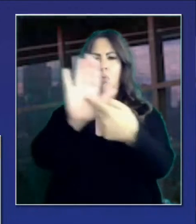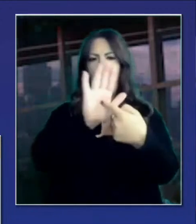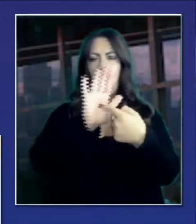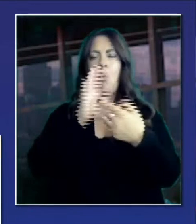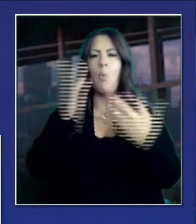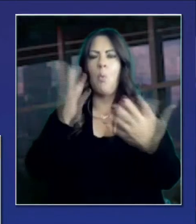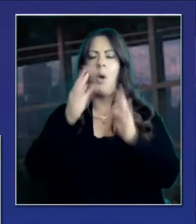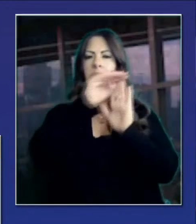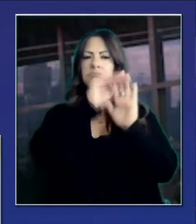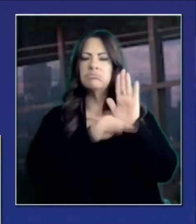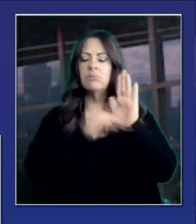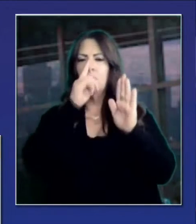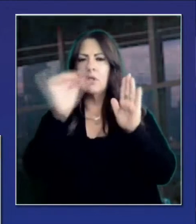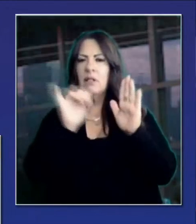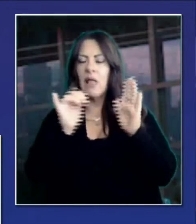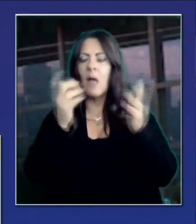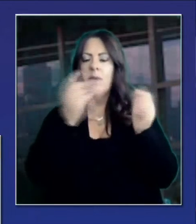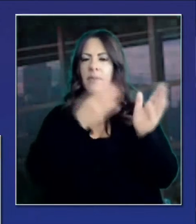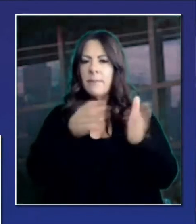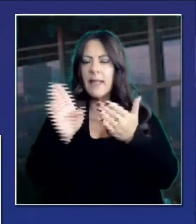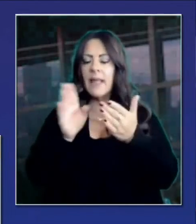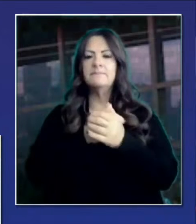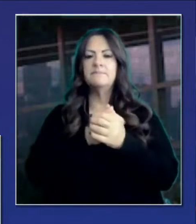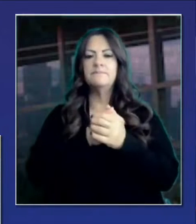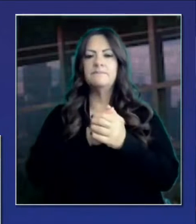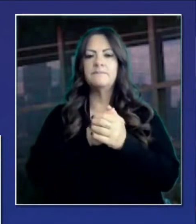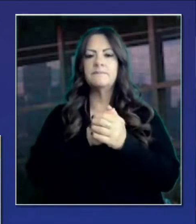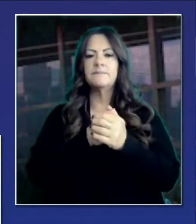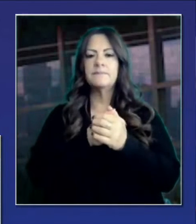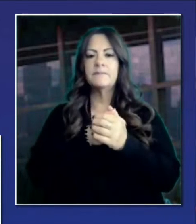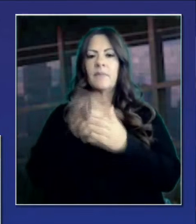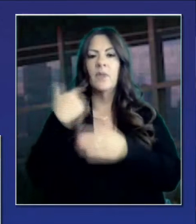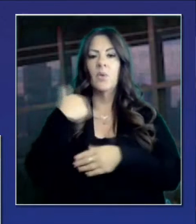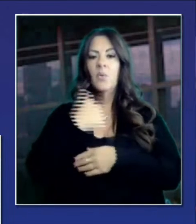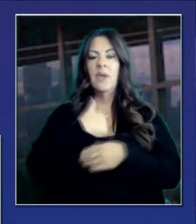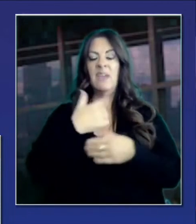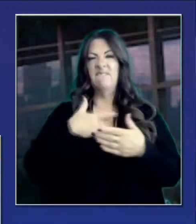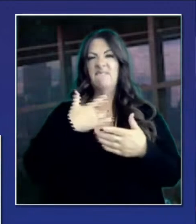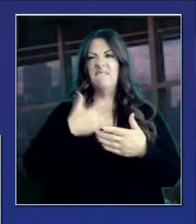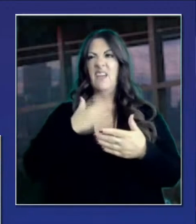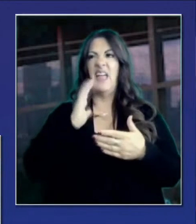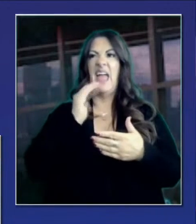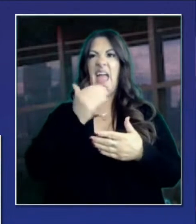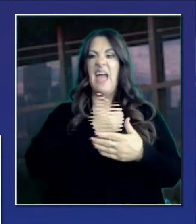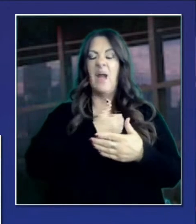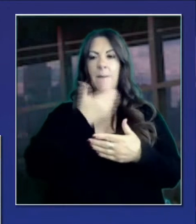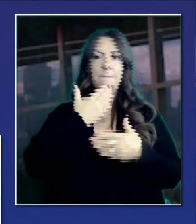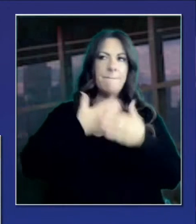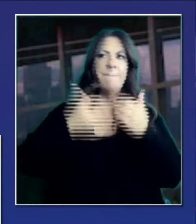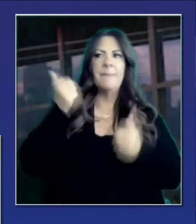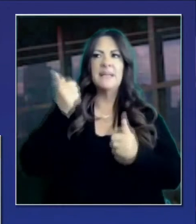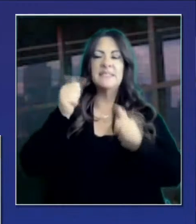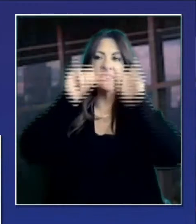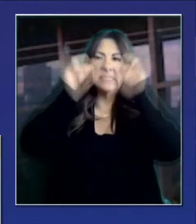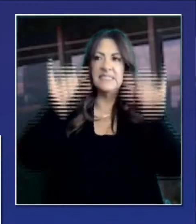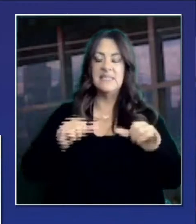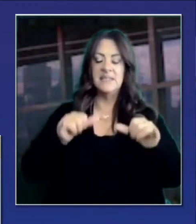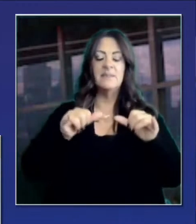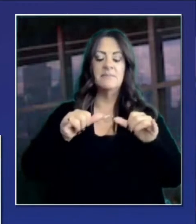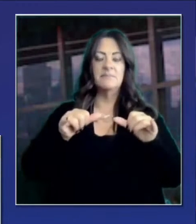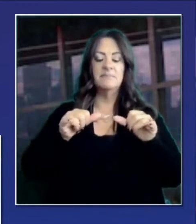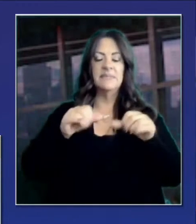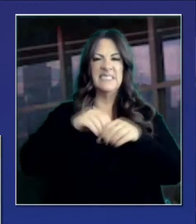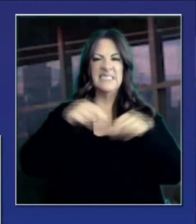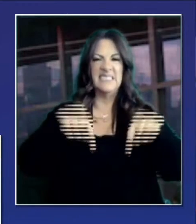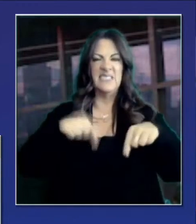new platform is. But we have now developed, we believe it's the most comprehensive end-to-end system of its type in the United States. But again,